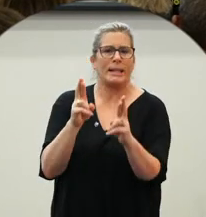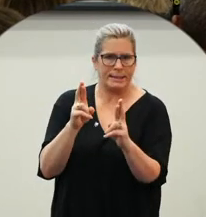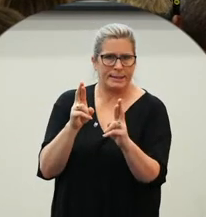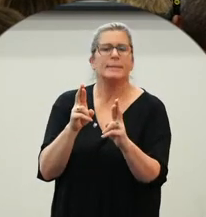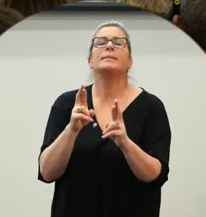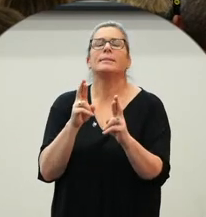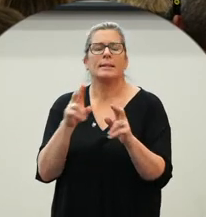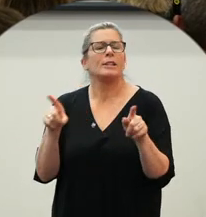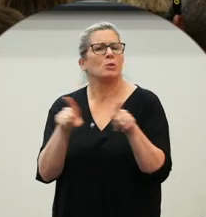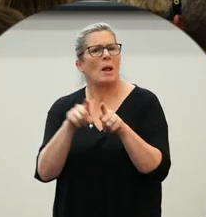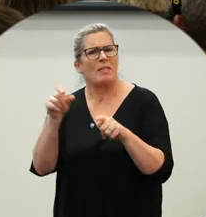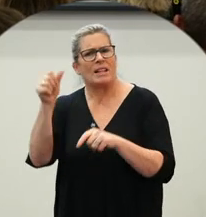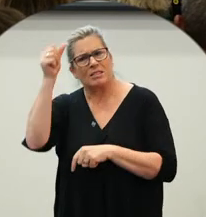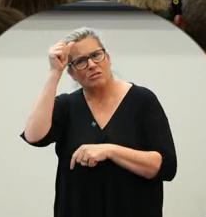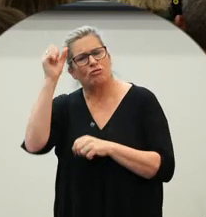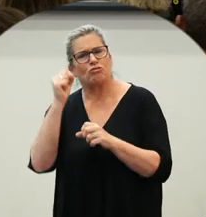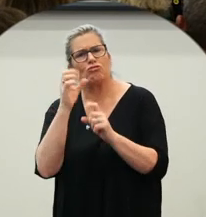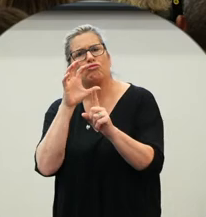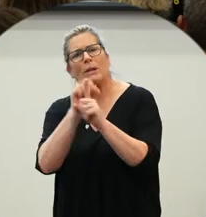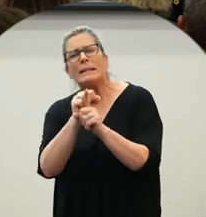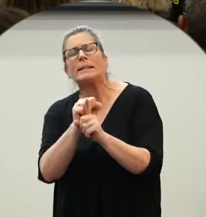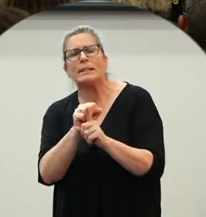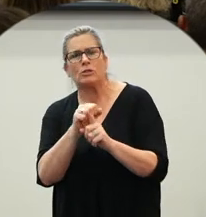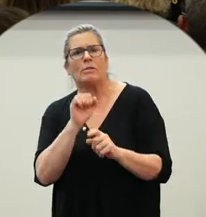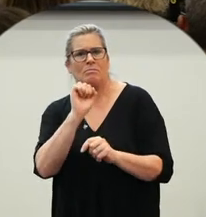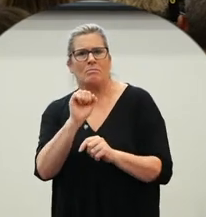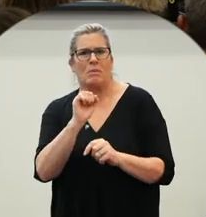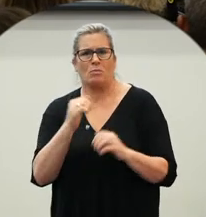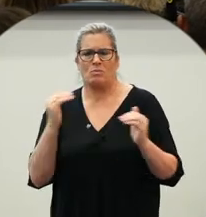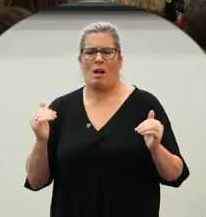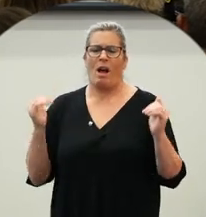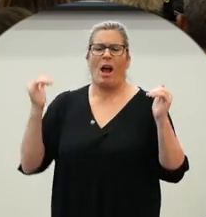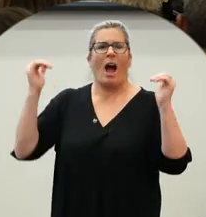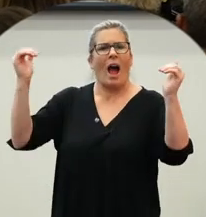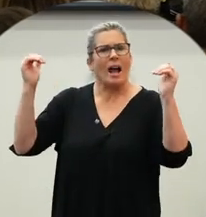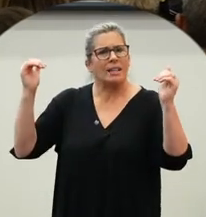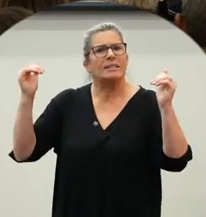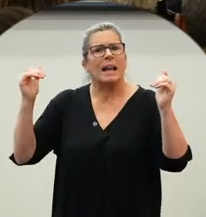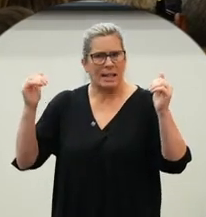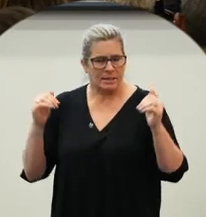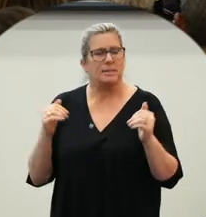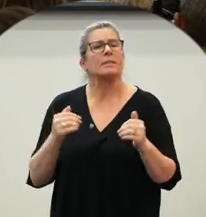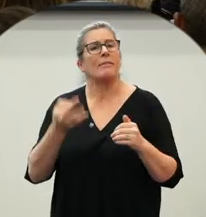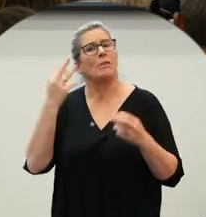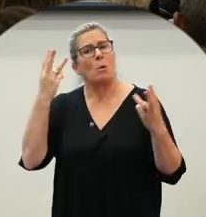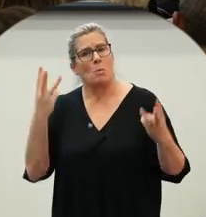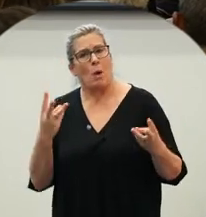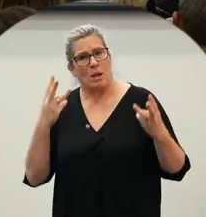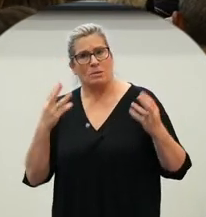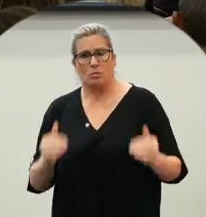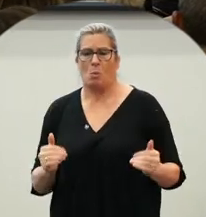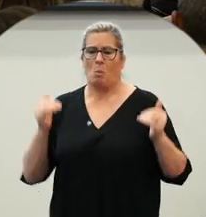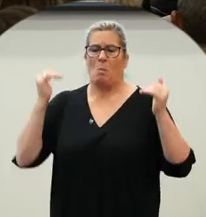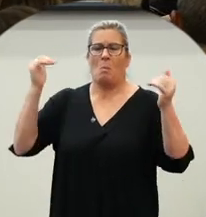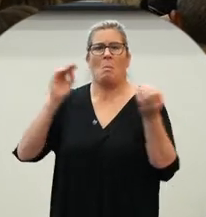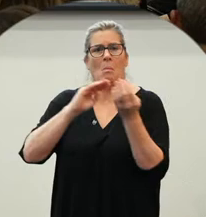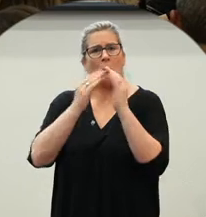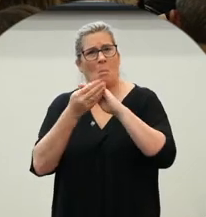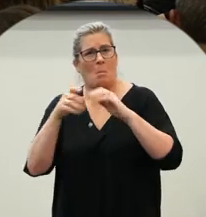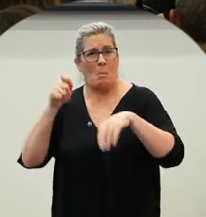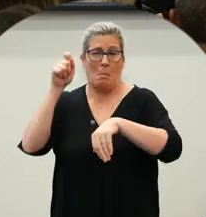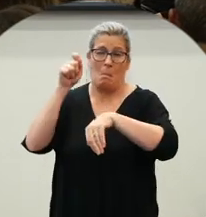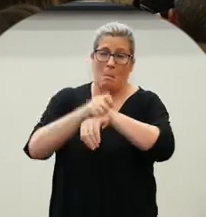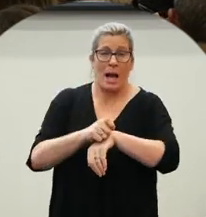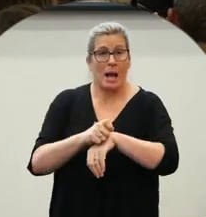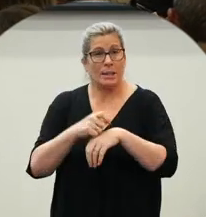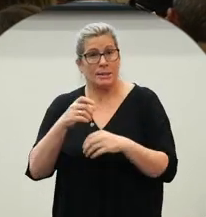also an acknowledgement that one is not of the highest class, that in order to maximize one's chances of ending up with a